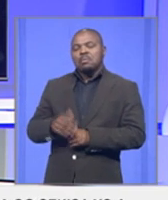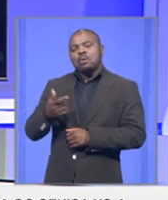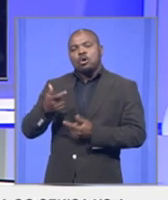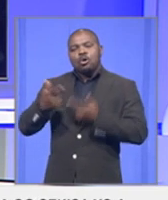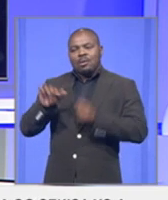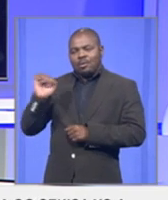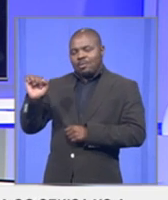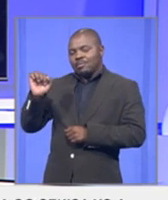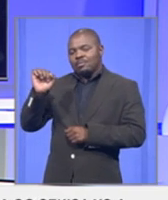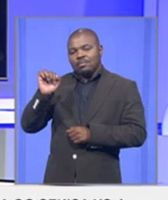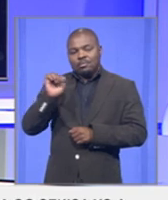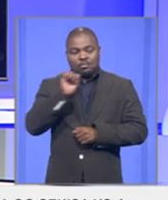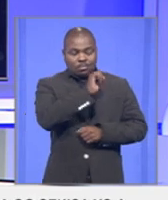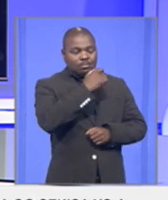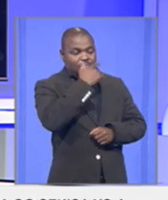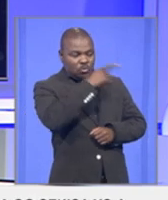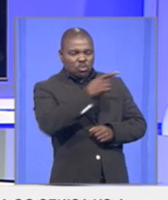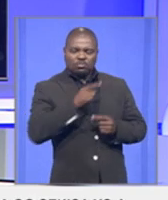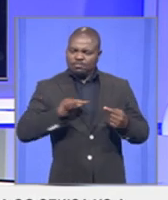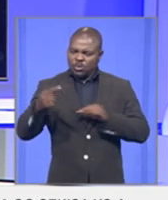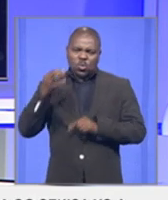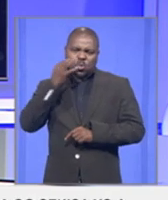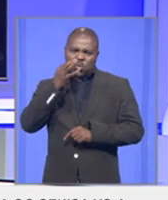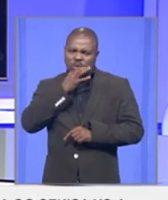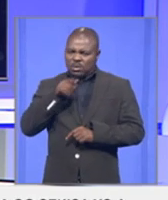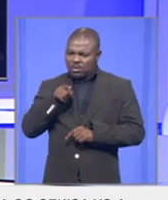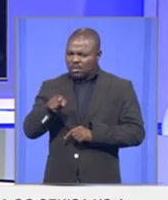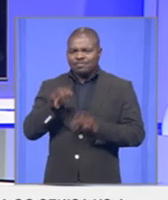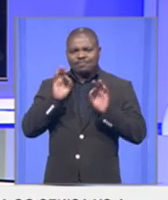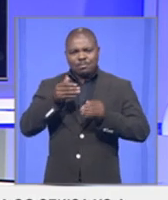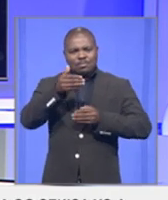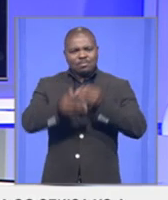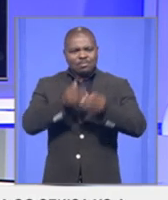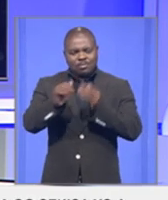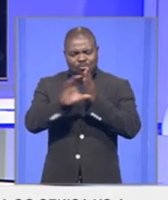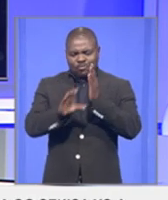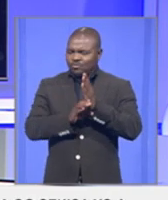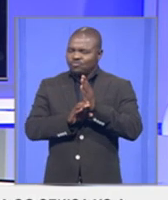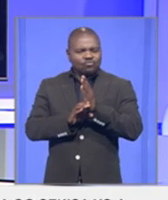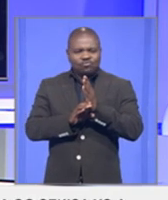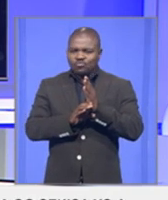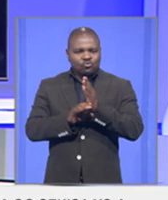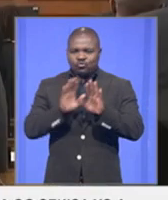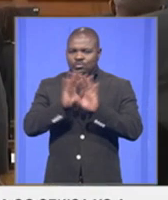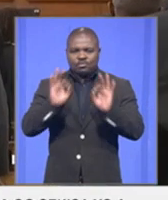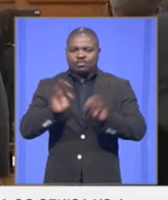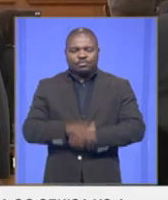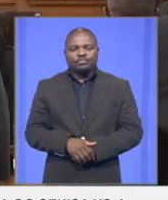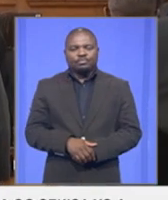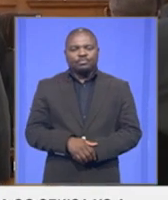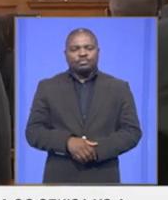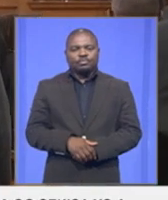moporesidente Cyril Ramaphosa a nganga gore seno se fapane le tsamaiso e lolameng ya molaotheo.